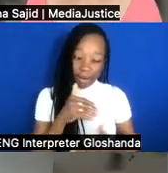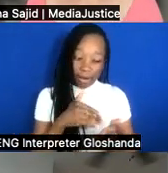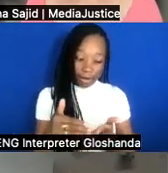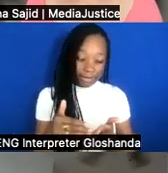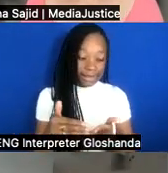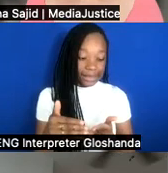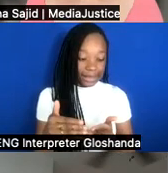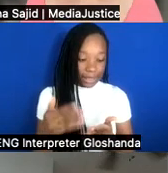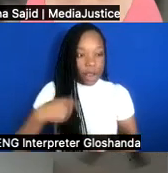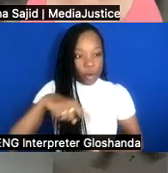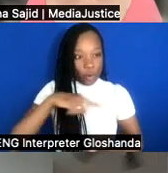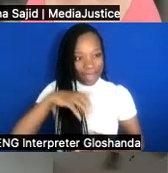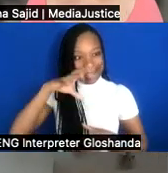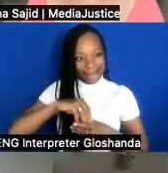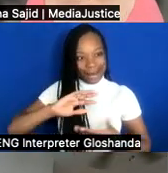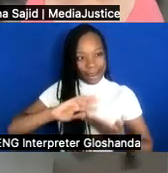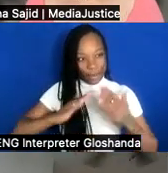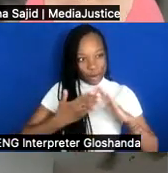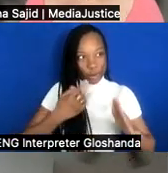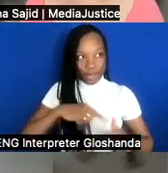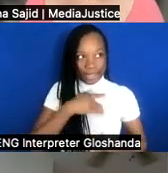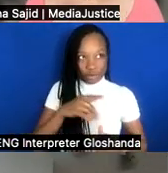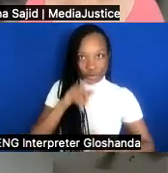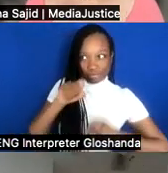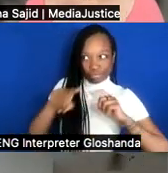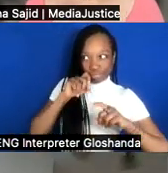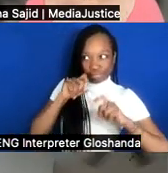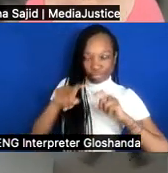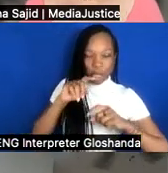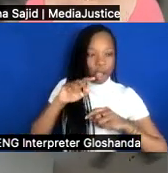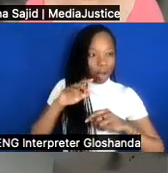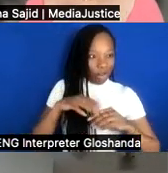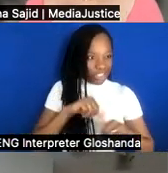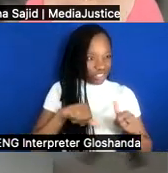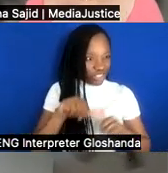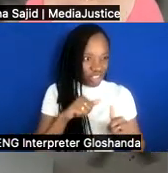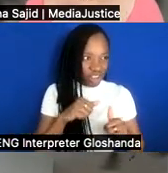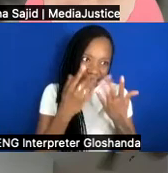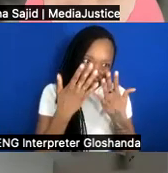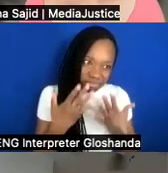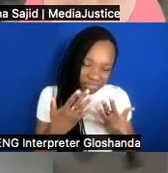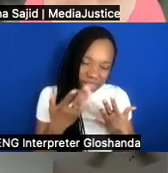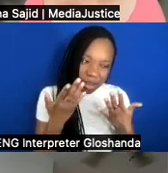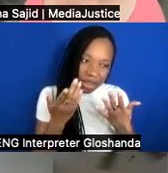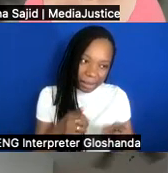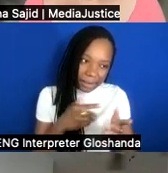often it's within our own communities that people tell on one another. And it's unfortunately just too common.